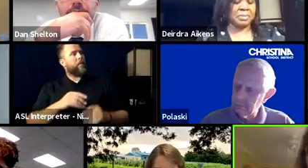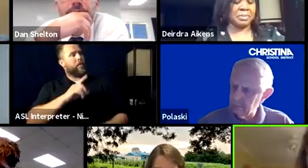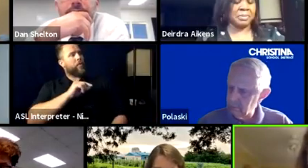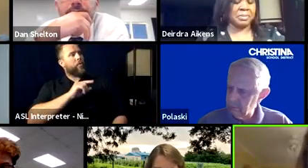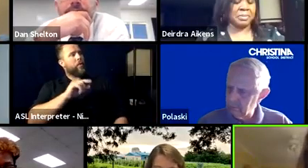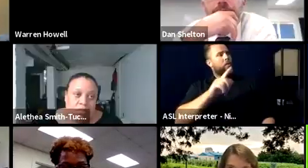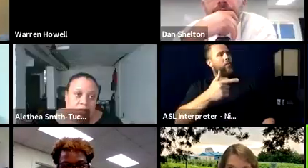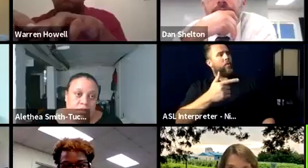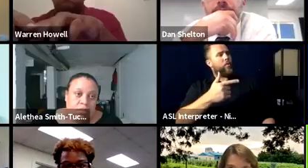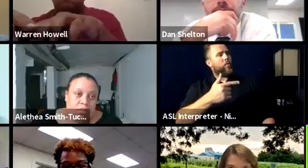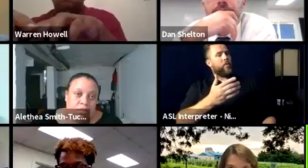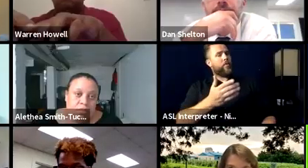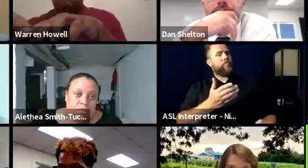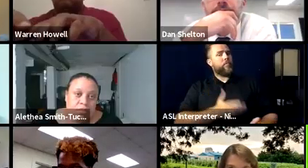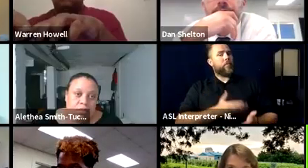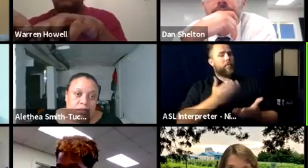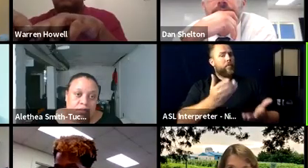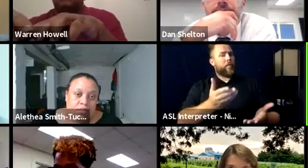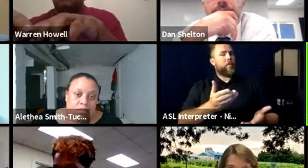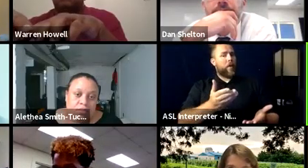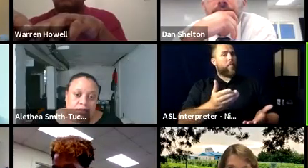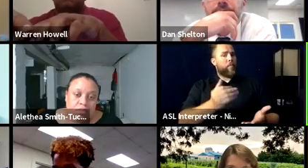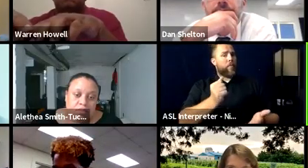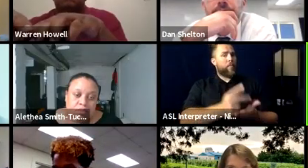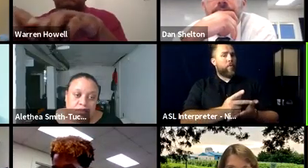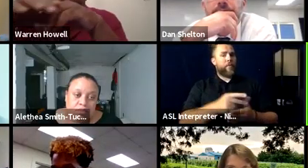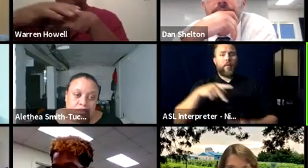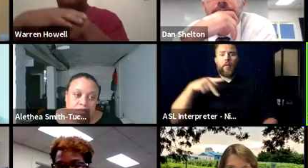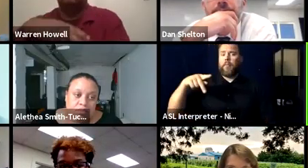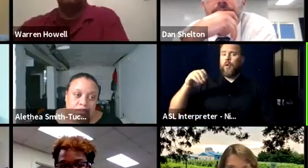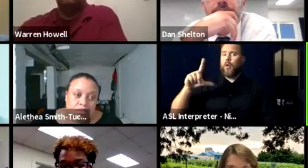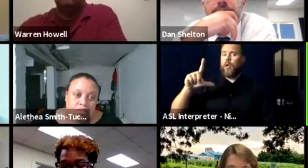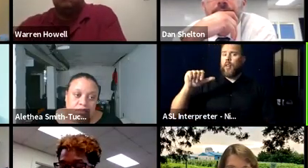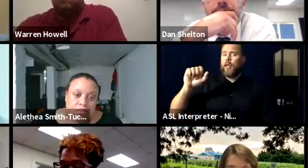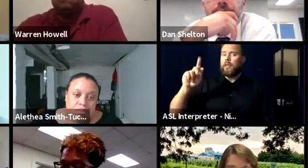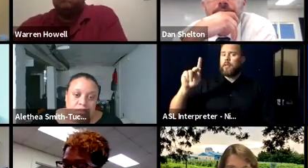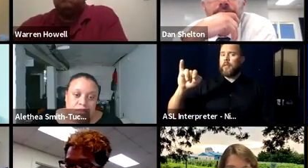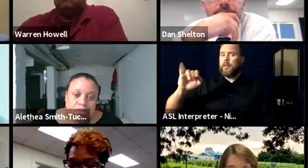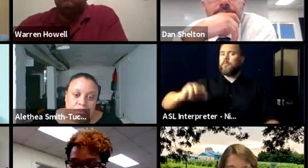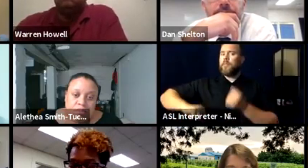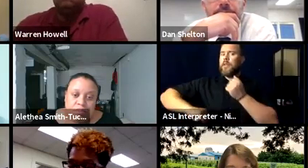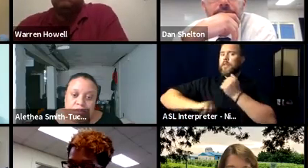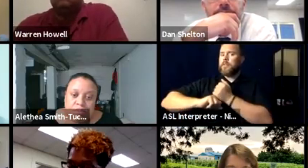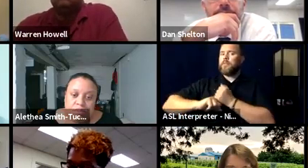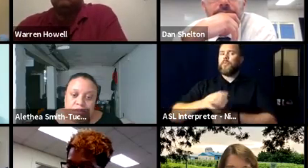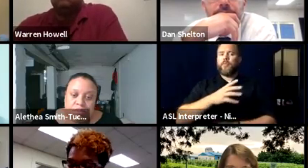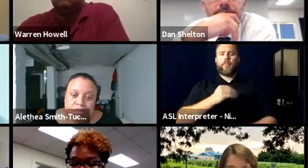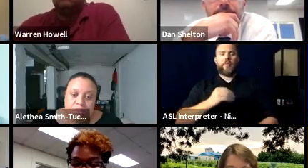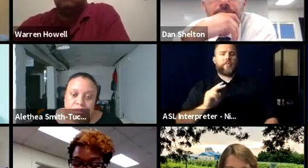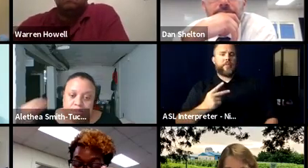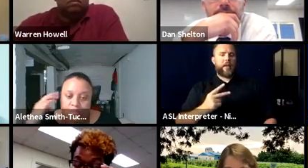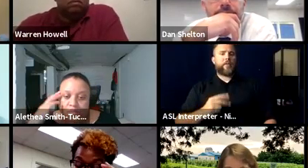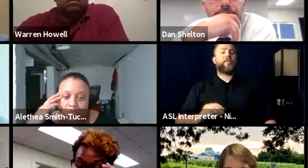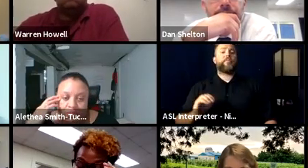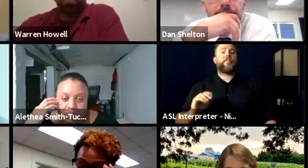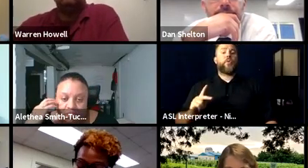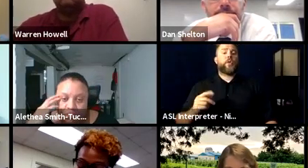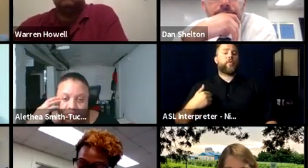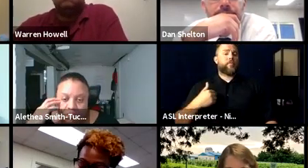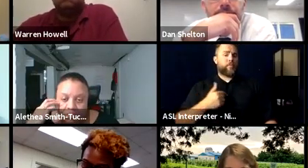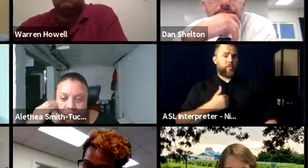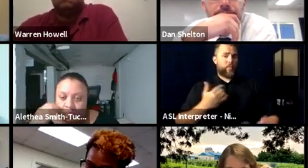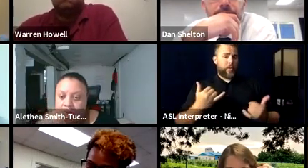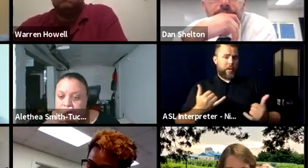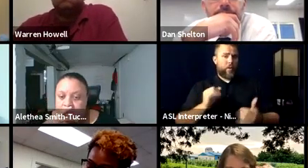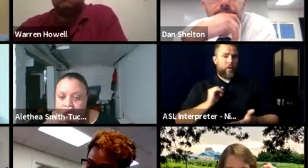preliminary budget. Fred Pulaski, I'll second. It's been moved and seconded that we approve the fiscal year